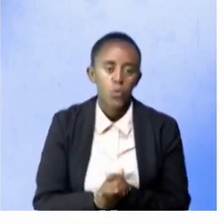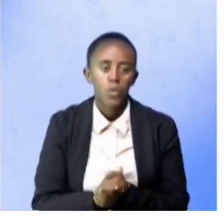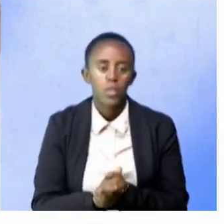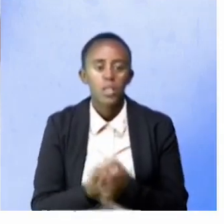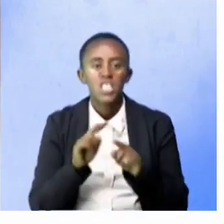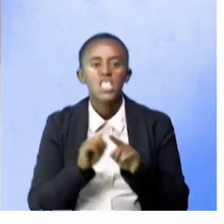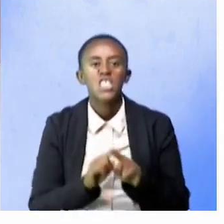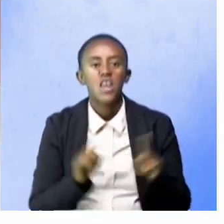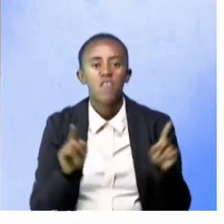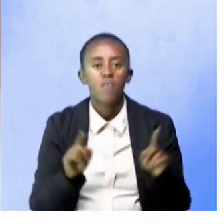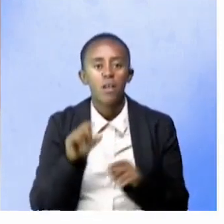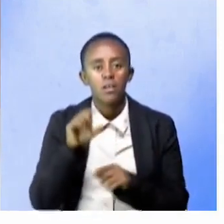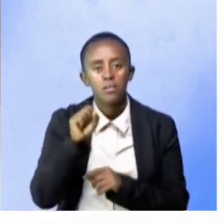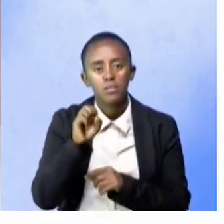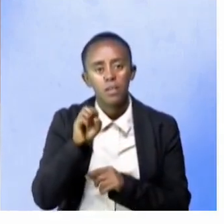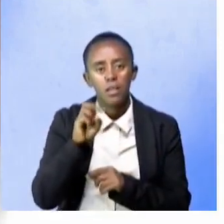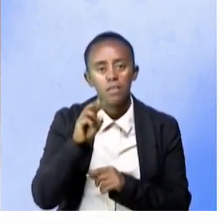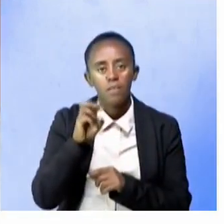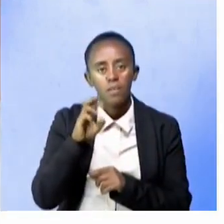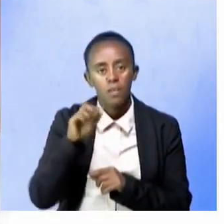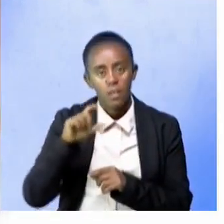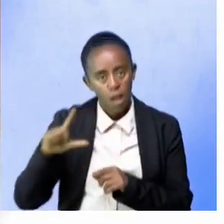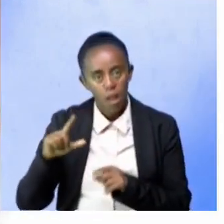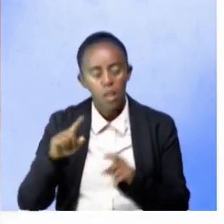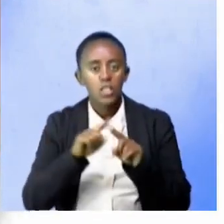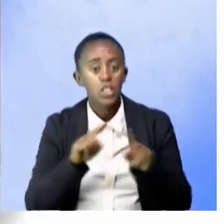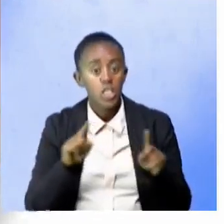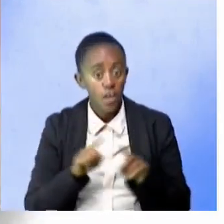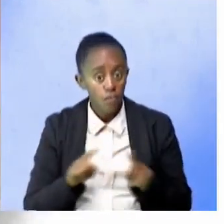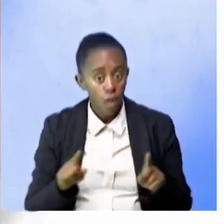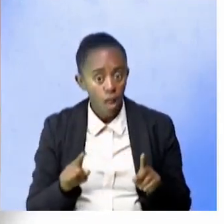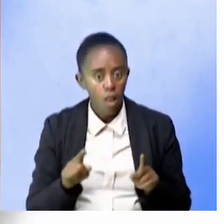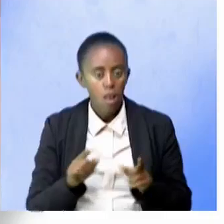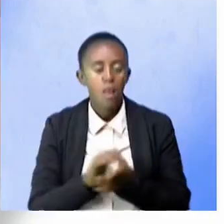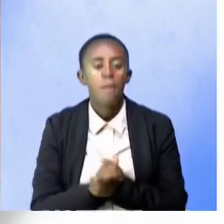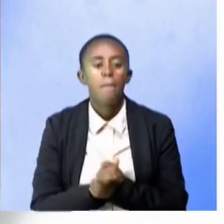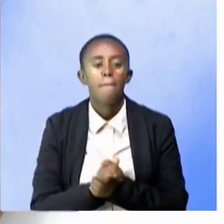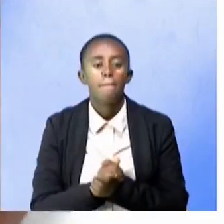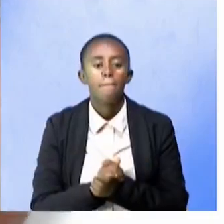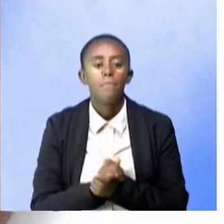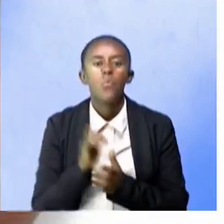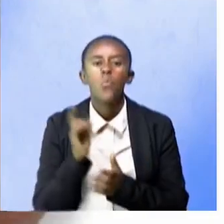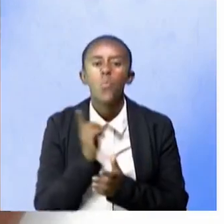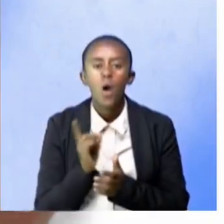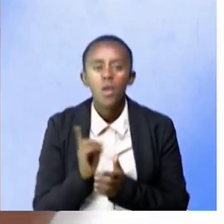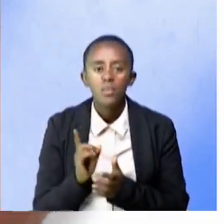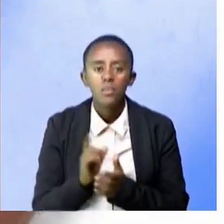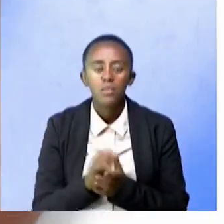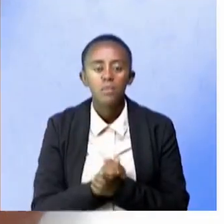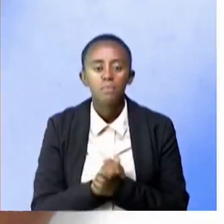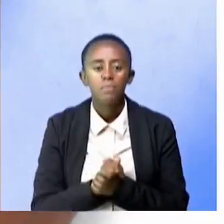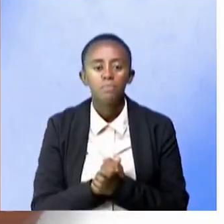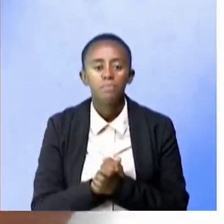several. You see? Several. What?